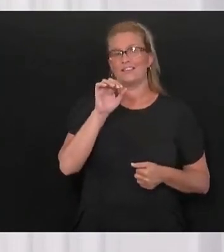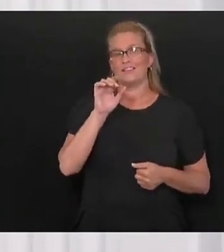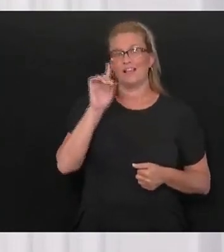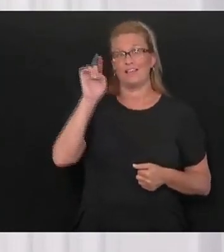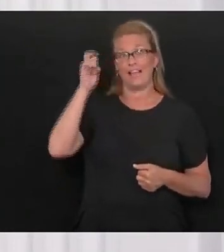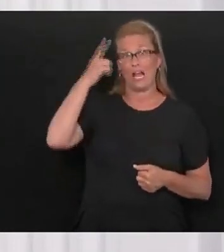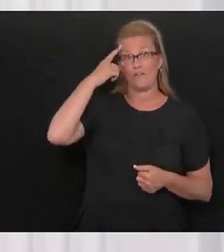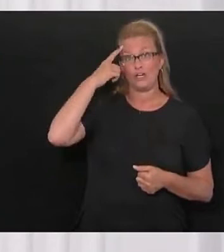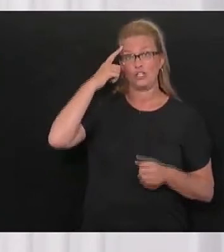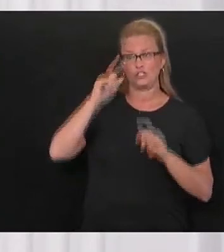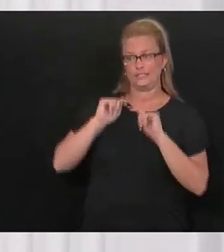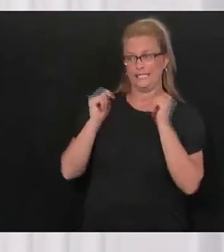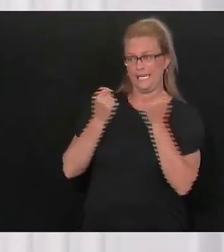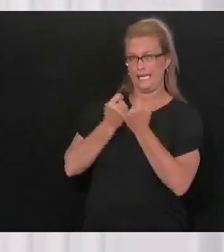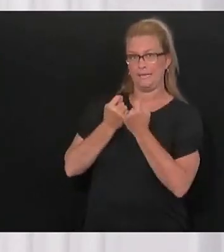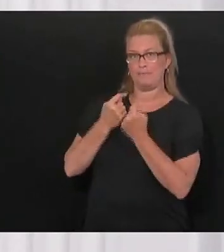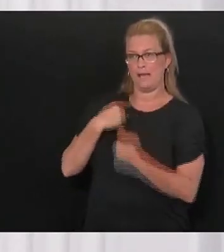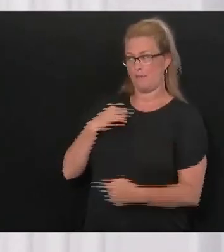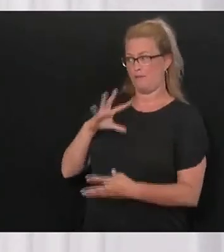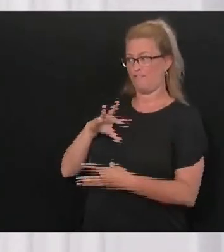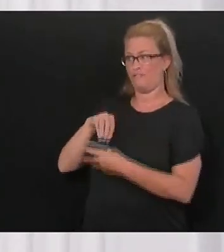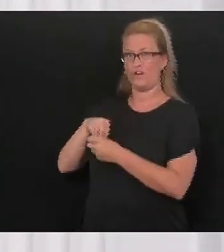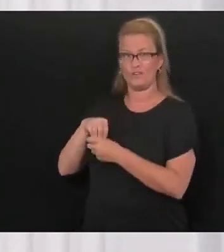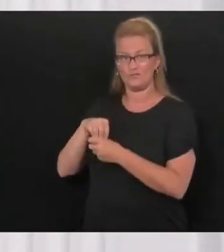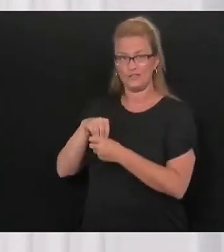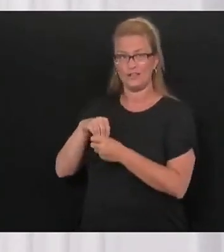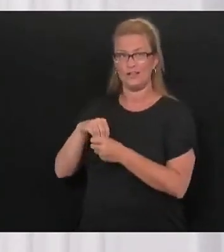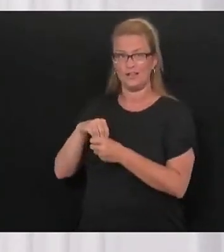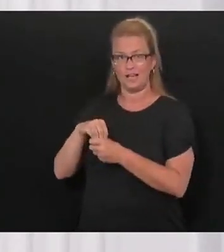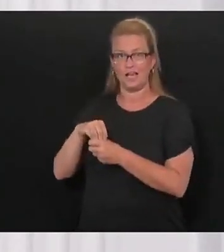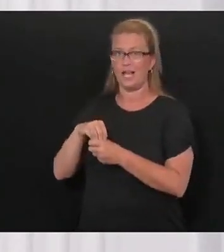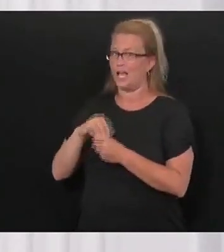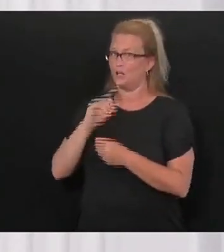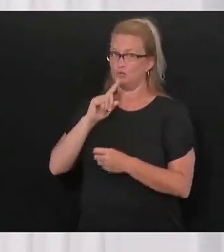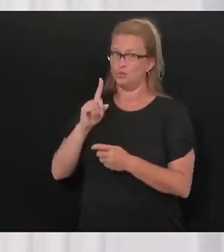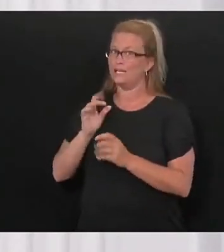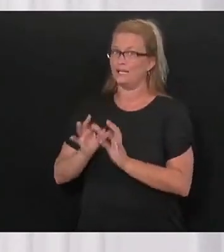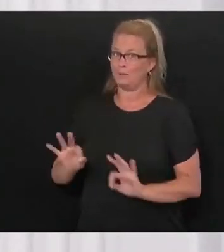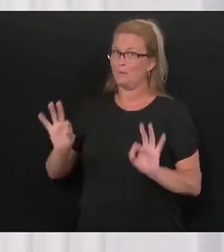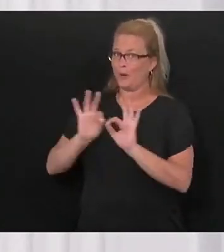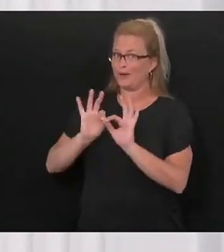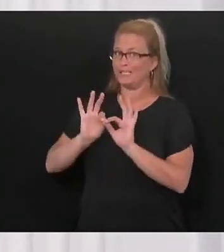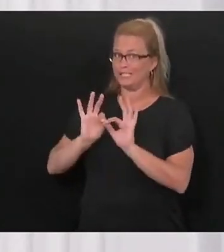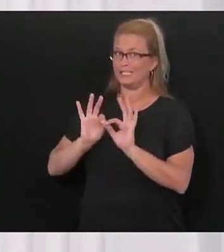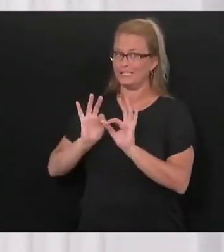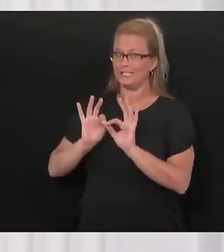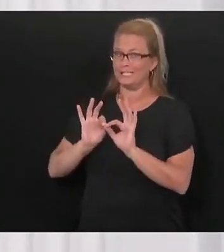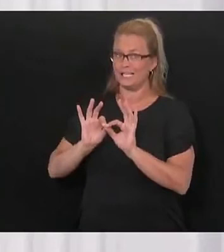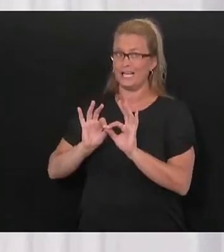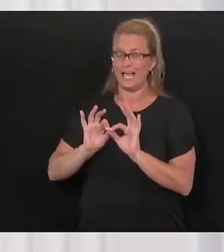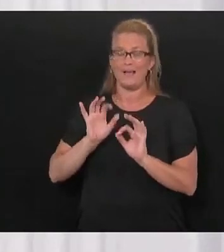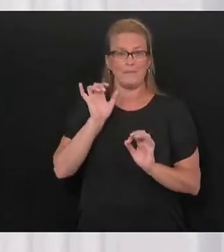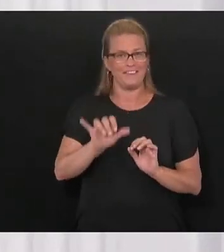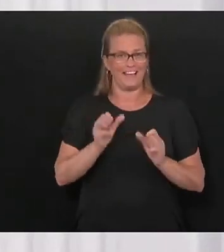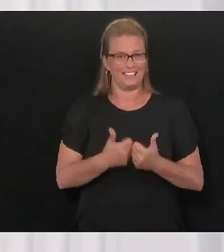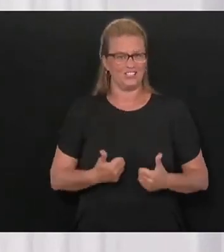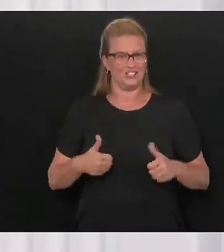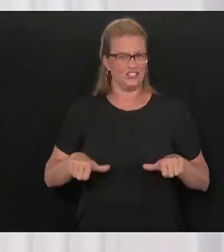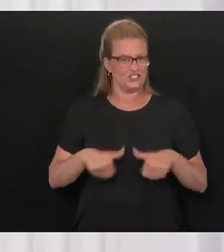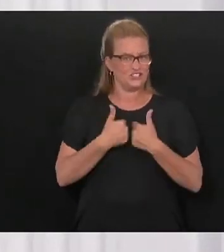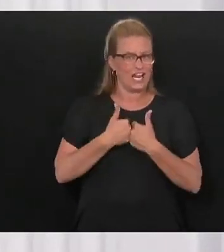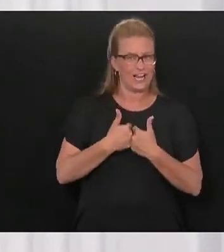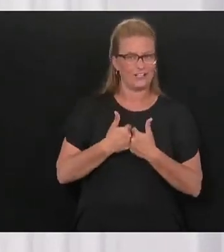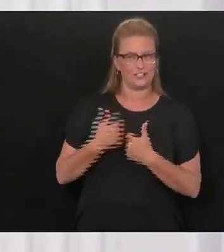Governor Justice's team, I love being a team member, and I'll tell you what, it's one of those challenges that I think Chancellor Tucker and